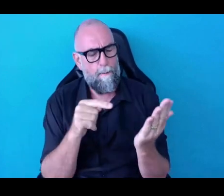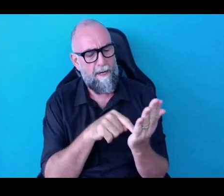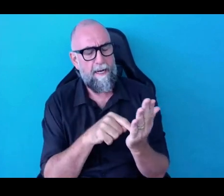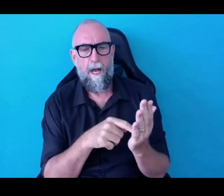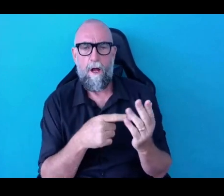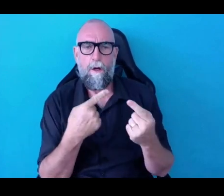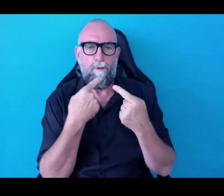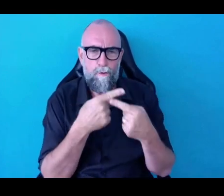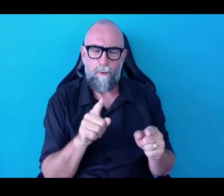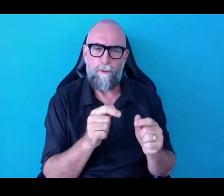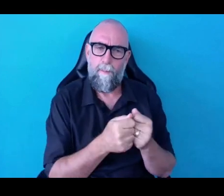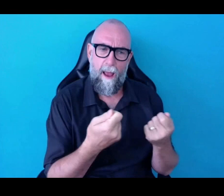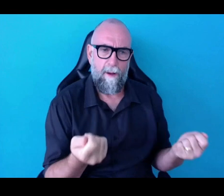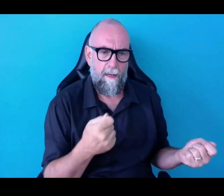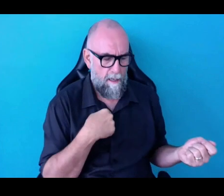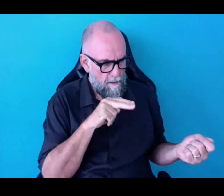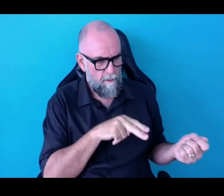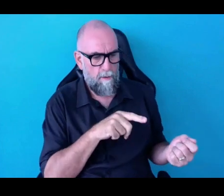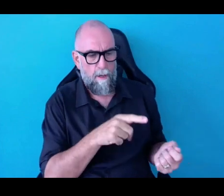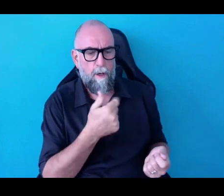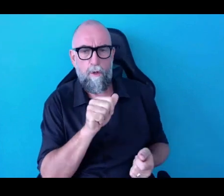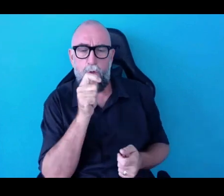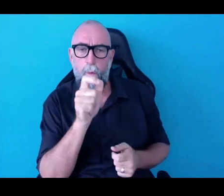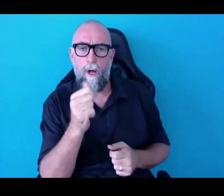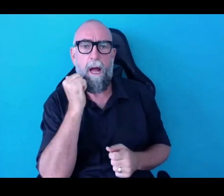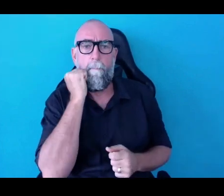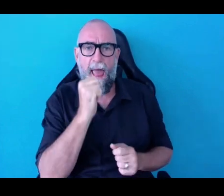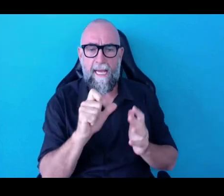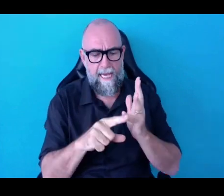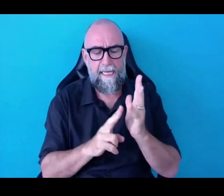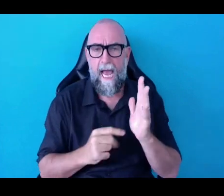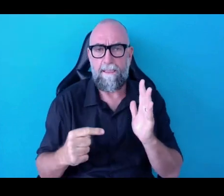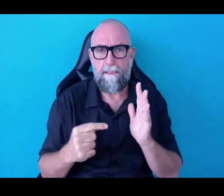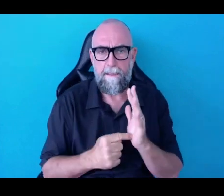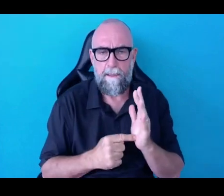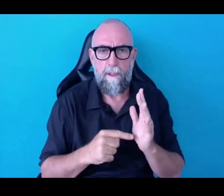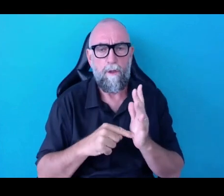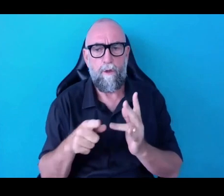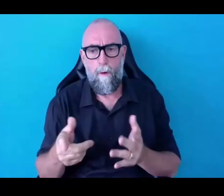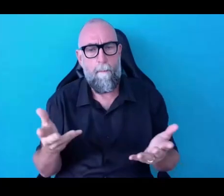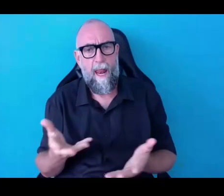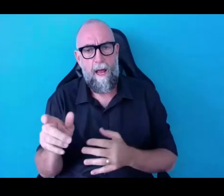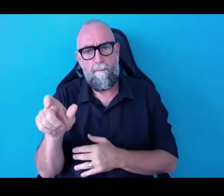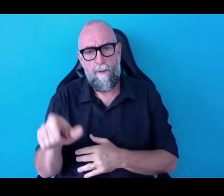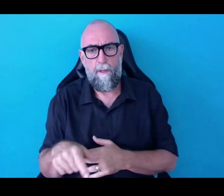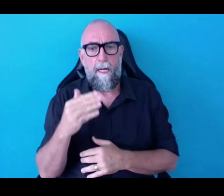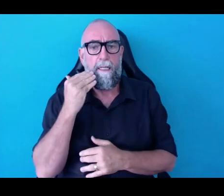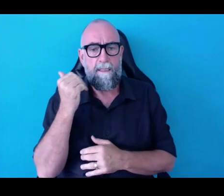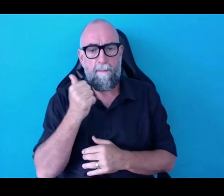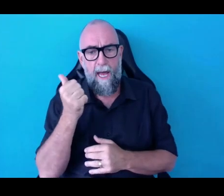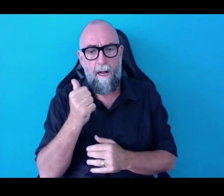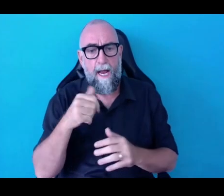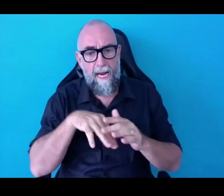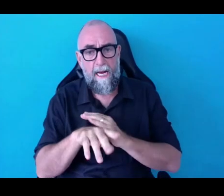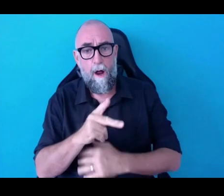used the term black cunt in referencing an Aboriginal player. Even in the arena of professional sport, one of the few